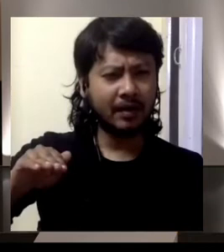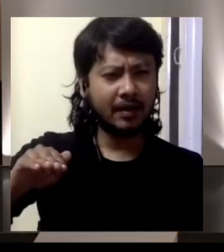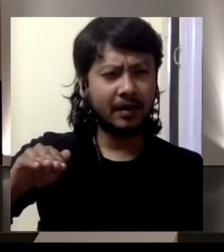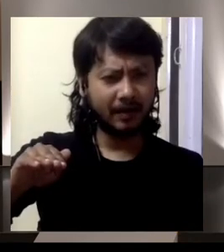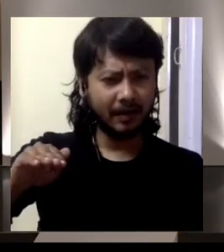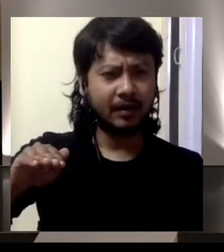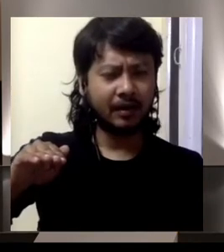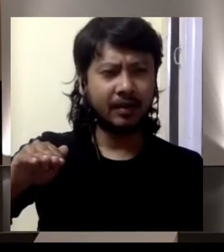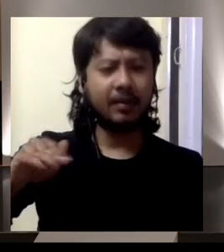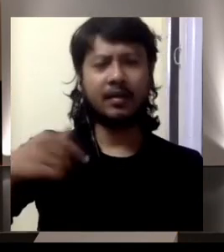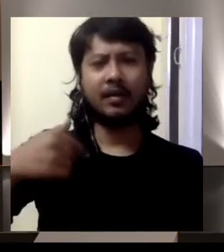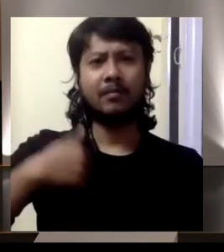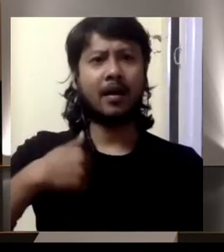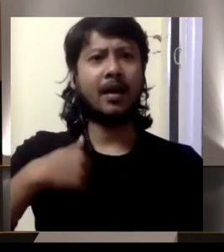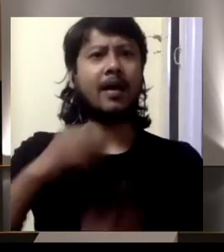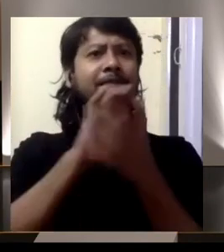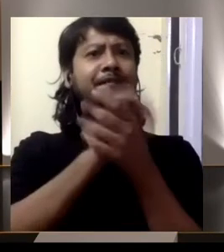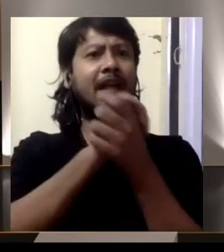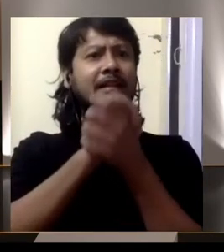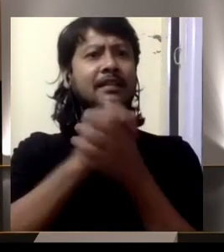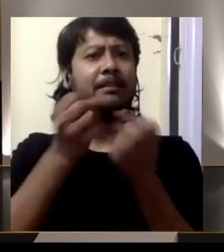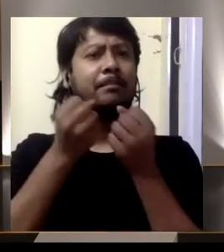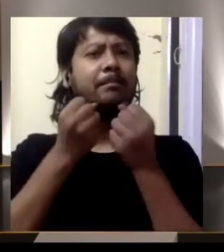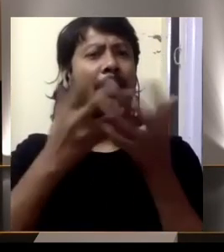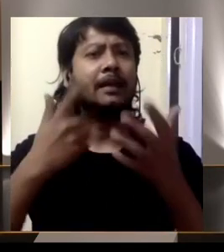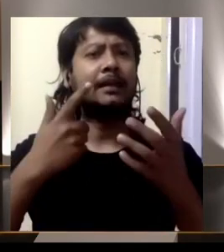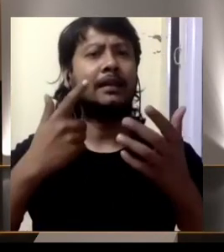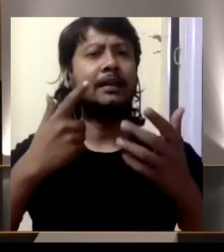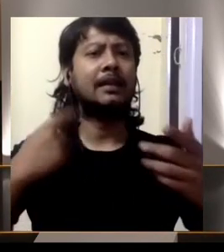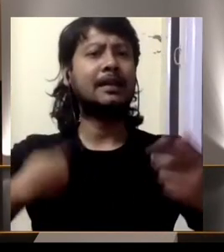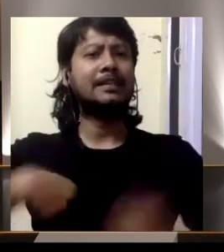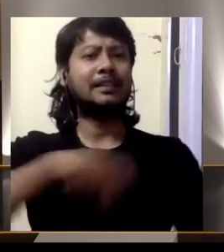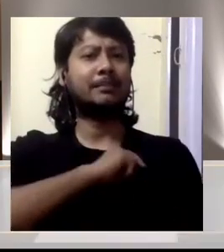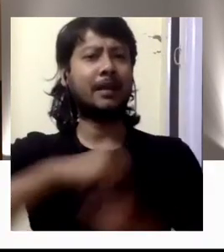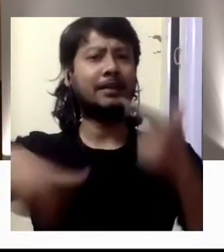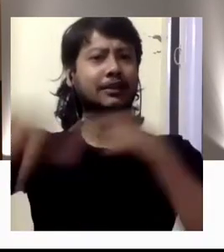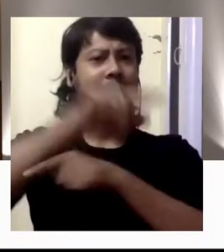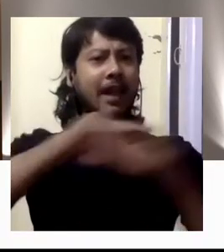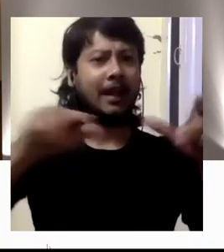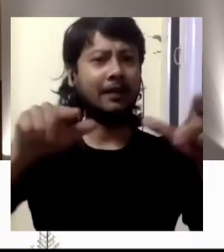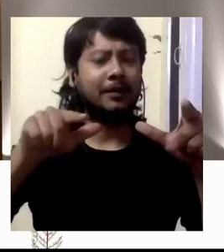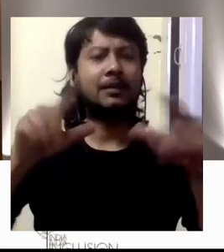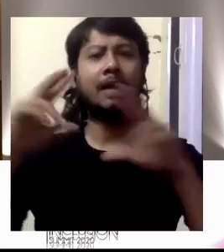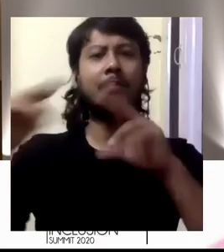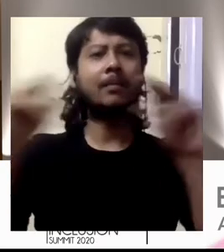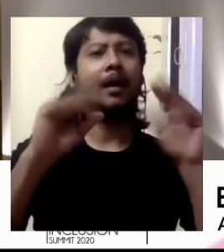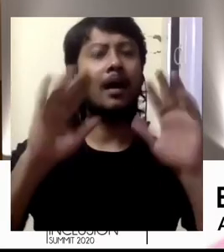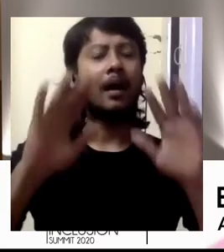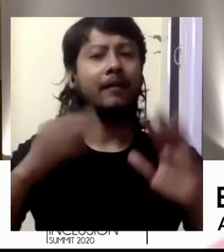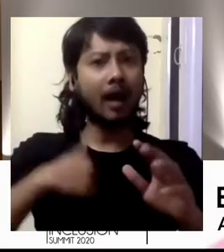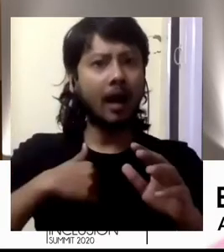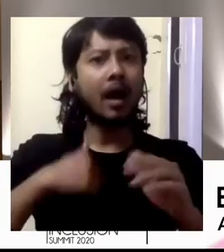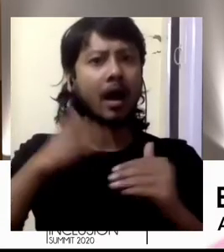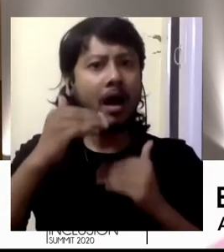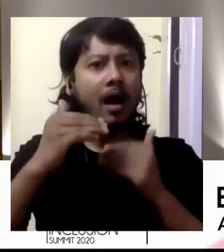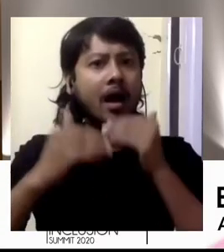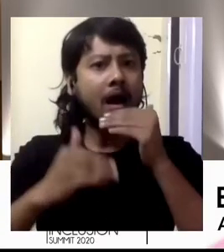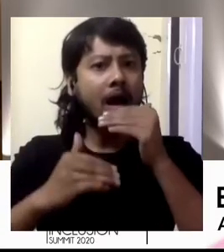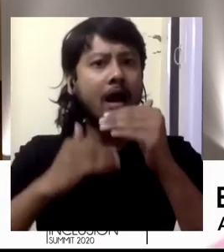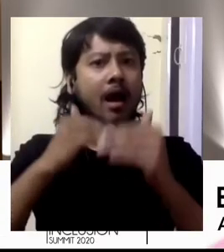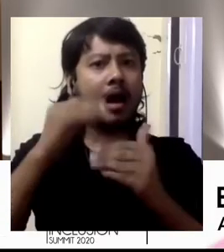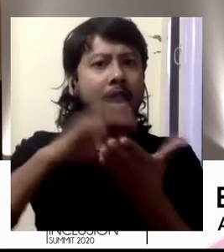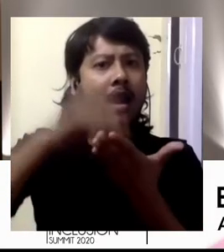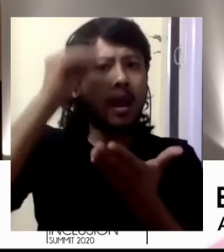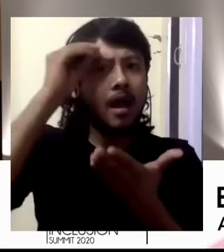Spanish. And little by little, I began to learn Spanish too. Simple words that kids would use on a playground,